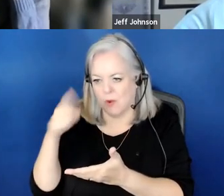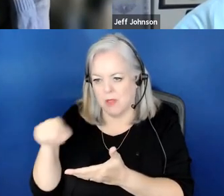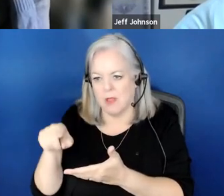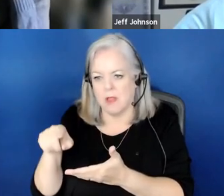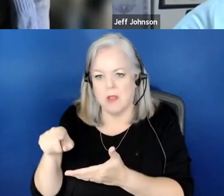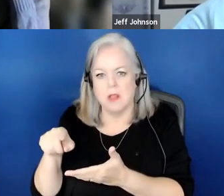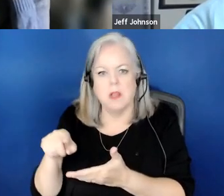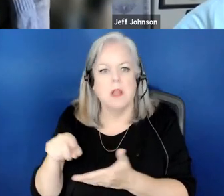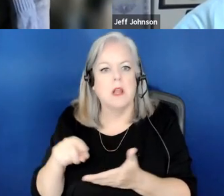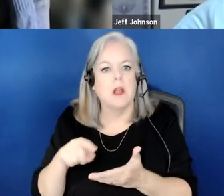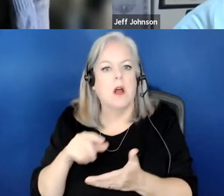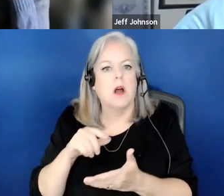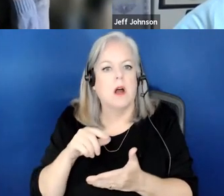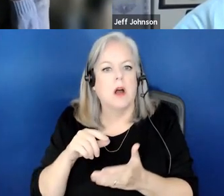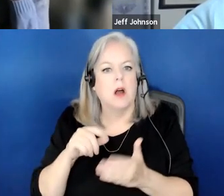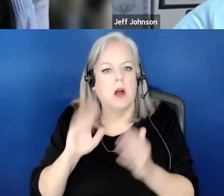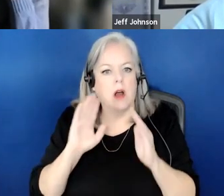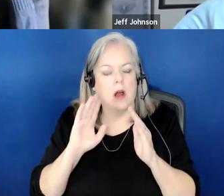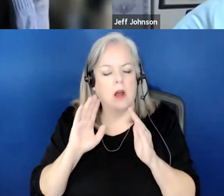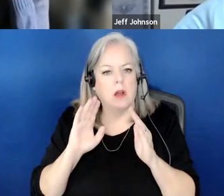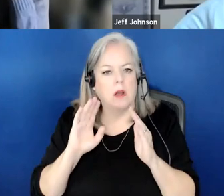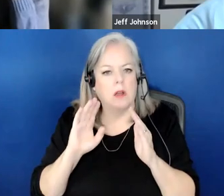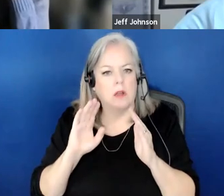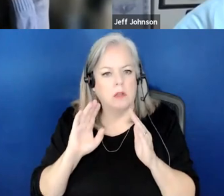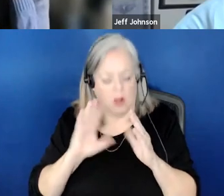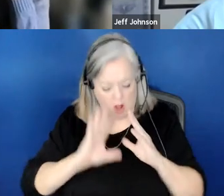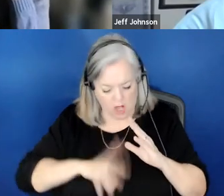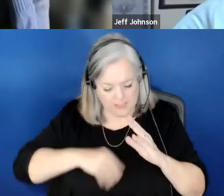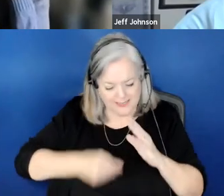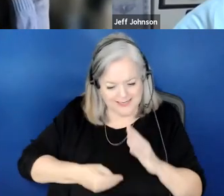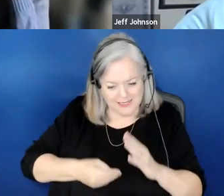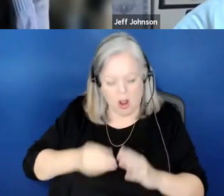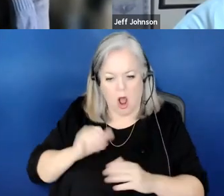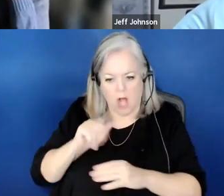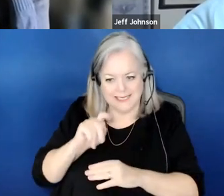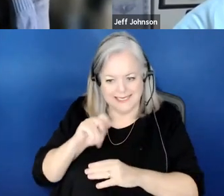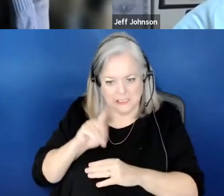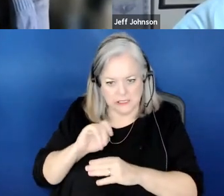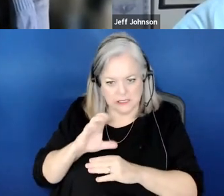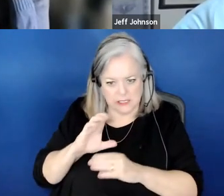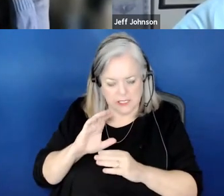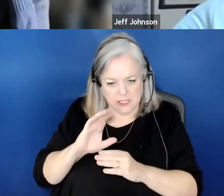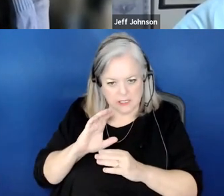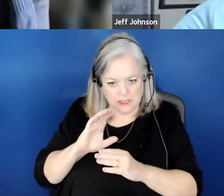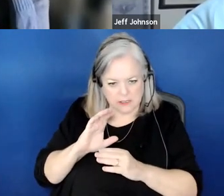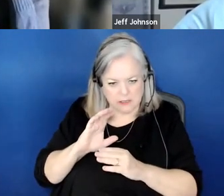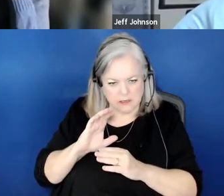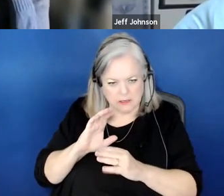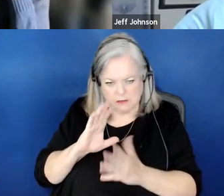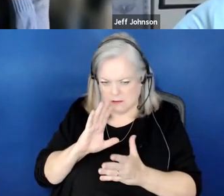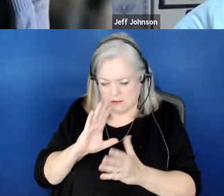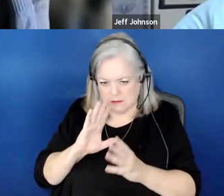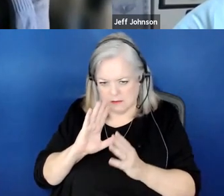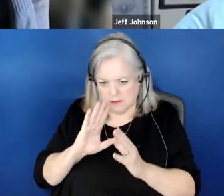-Efficacy Network. And they have done a lot of policy work